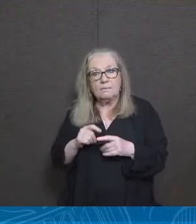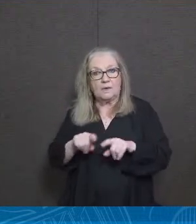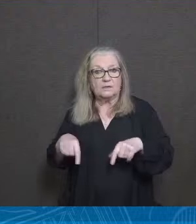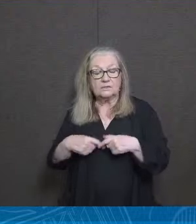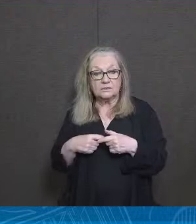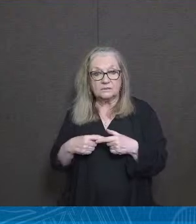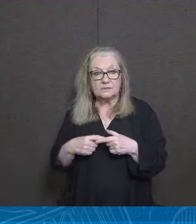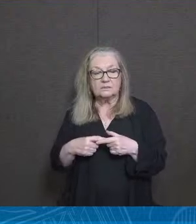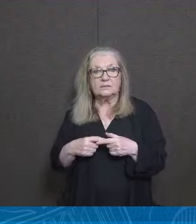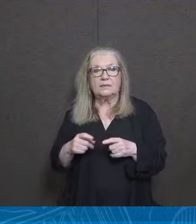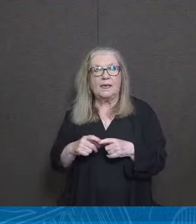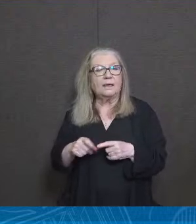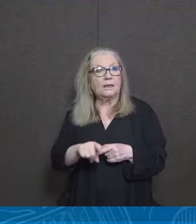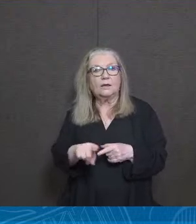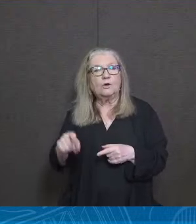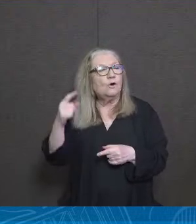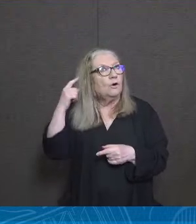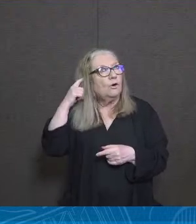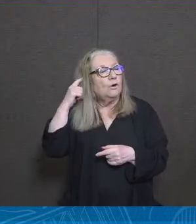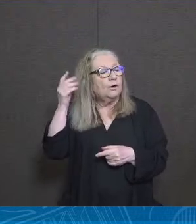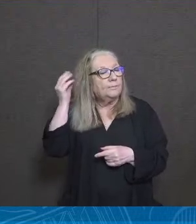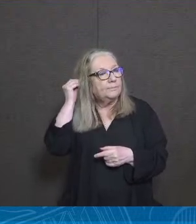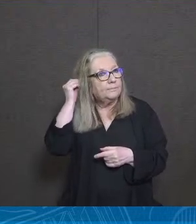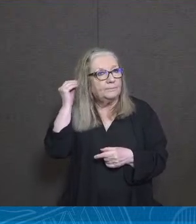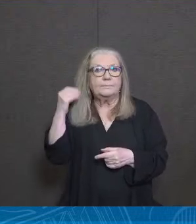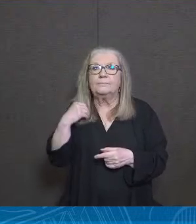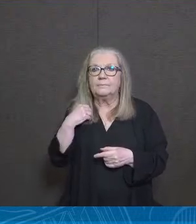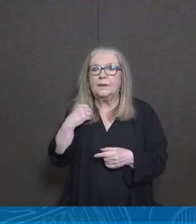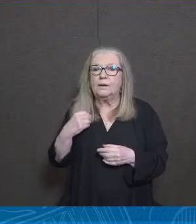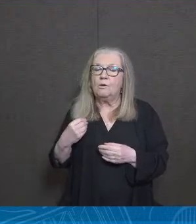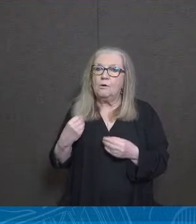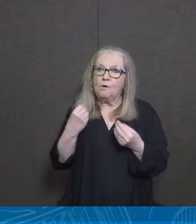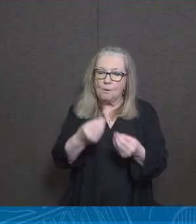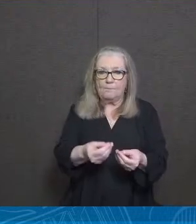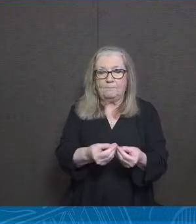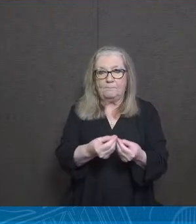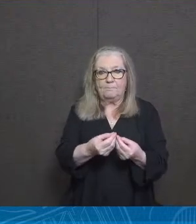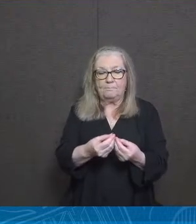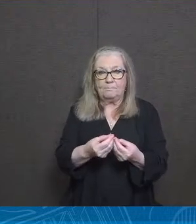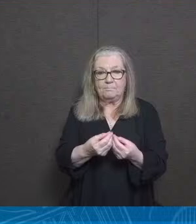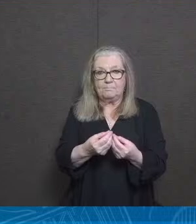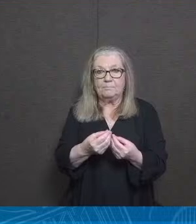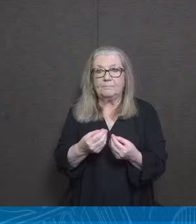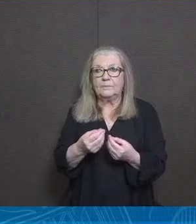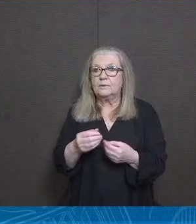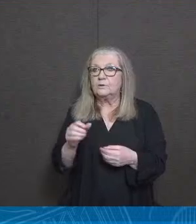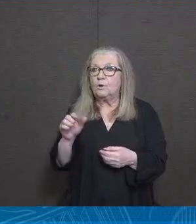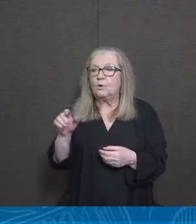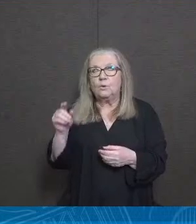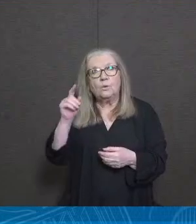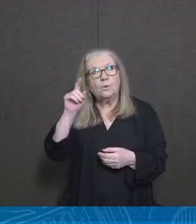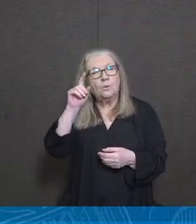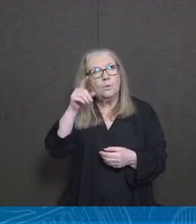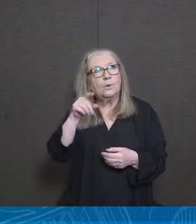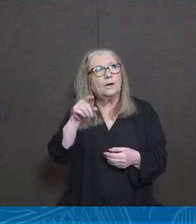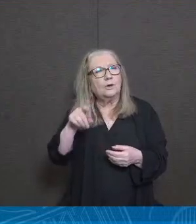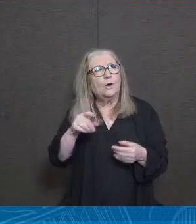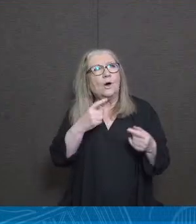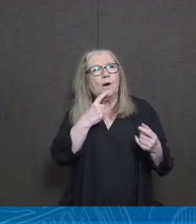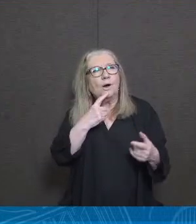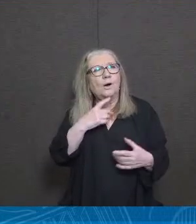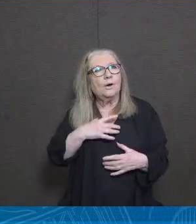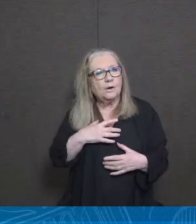take home the messages from your engagement, and also when developing solutions that